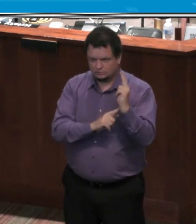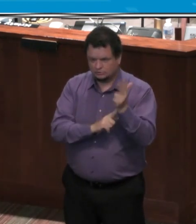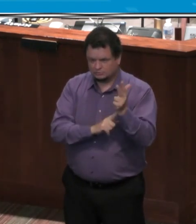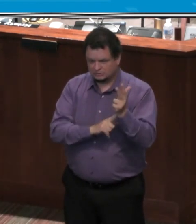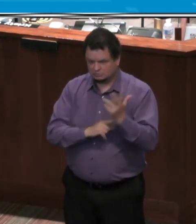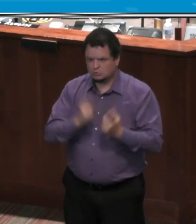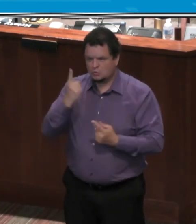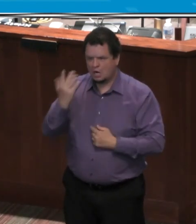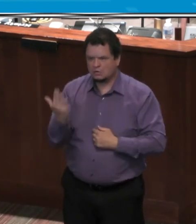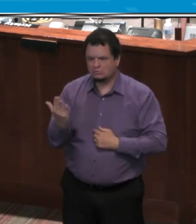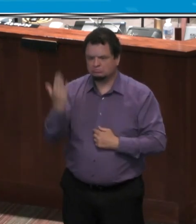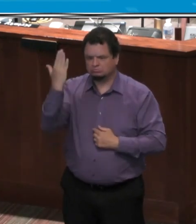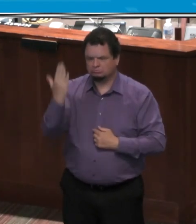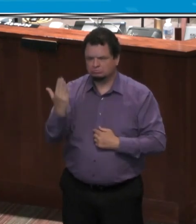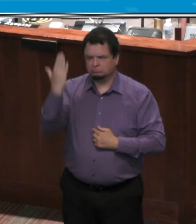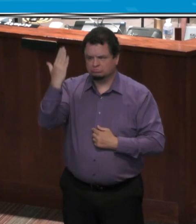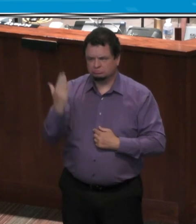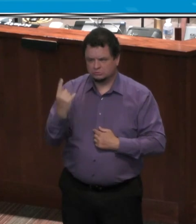podium.